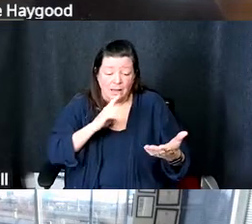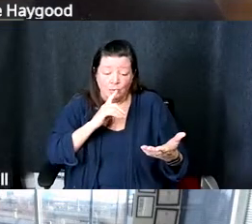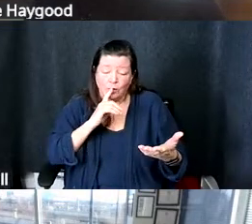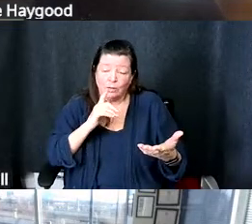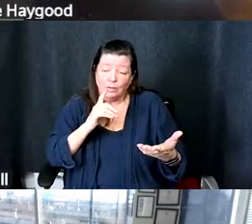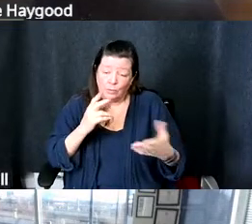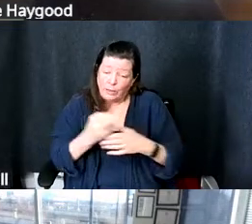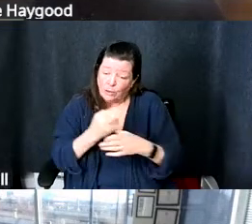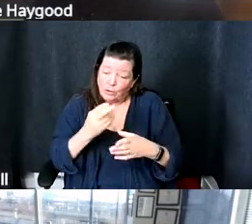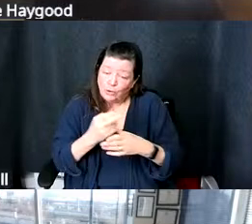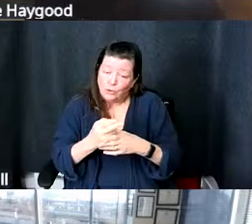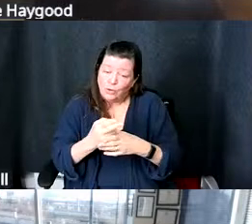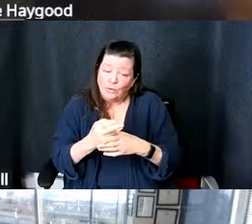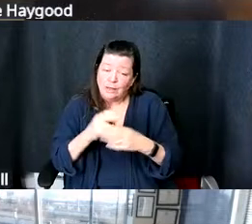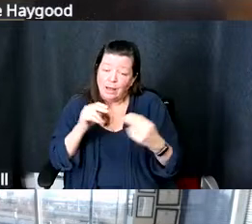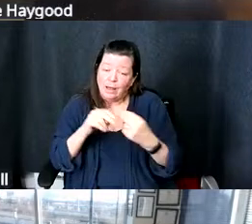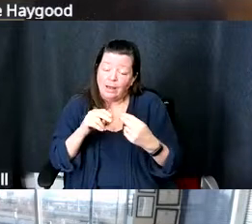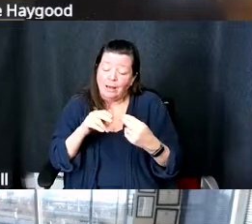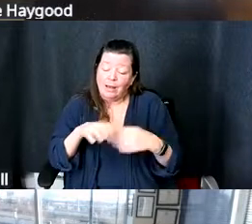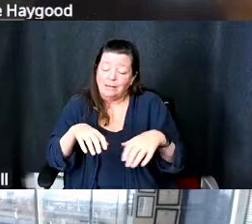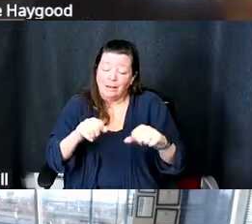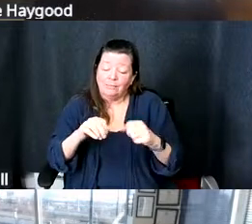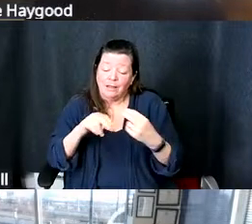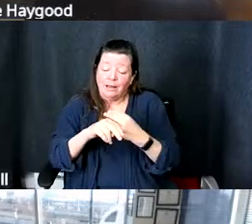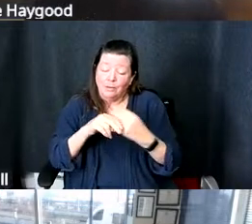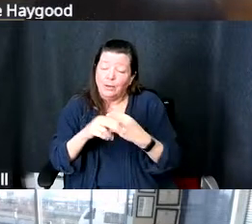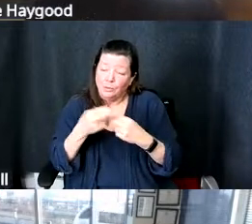that in different places. And I think about the